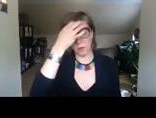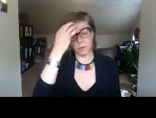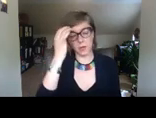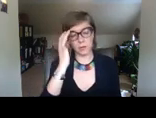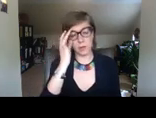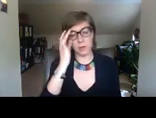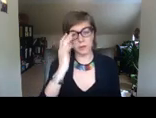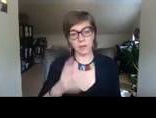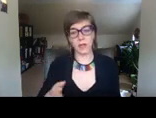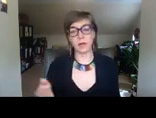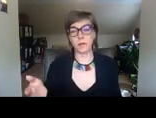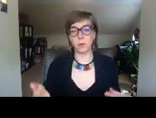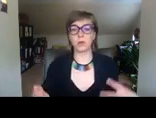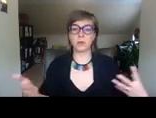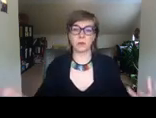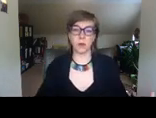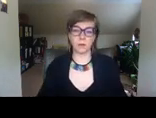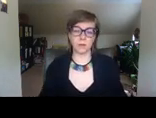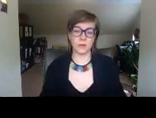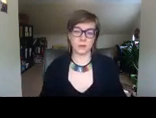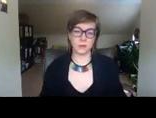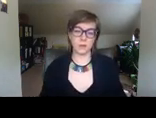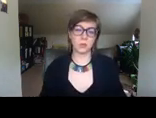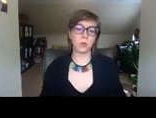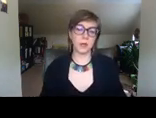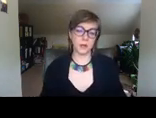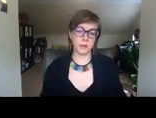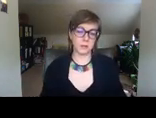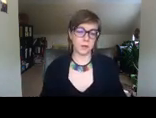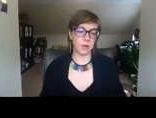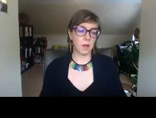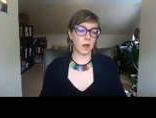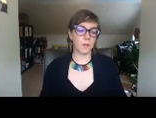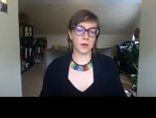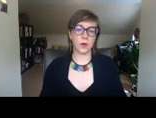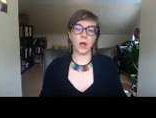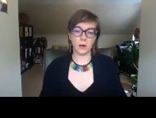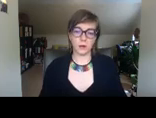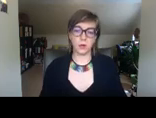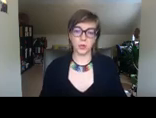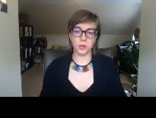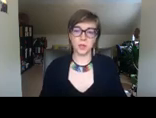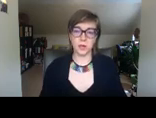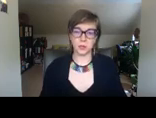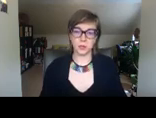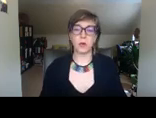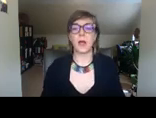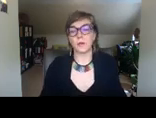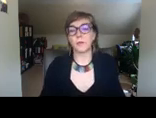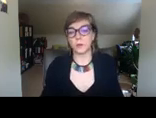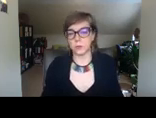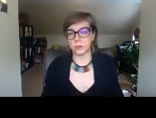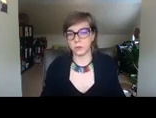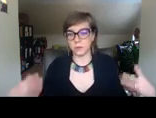remember all of them. The other thing is that, of course, a lot of the visits to clinics that are not urgent in nature